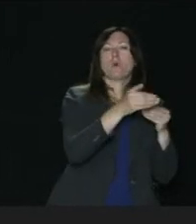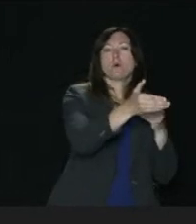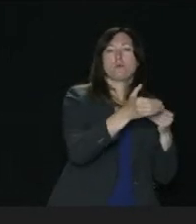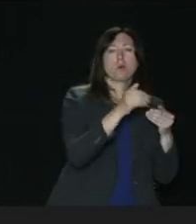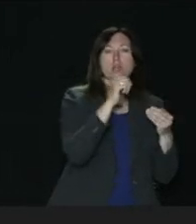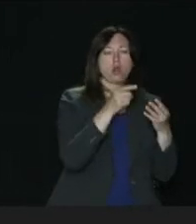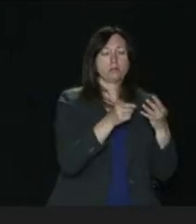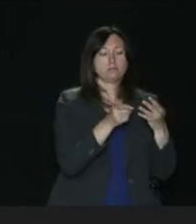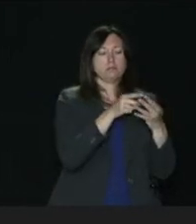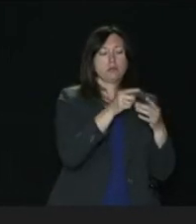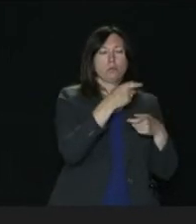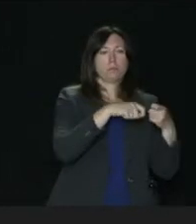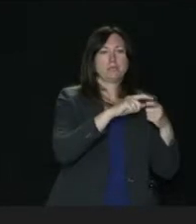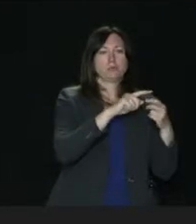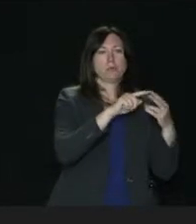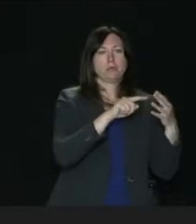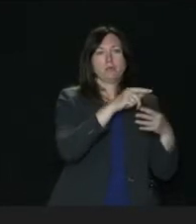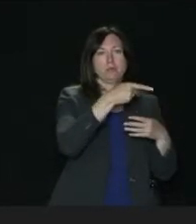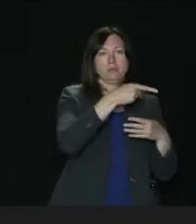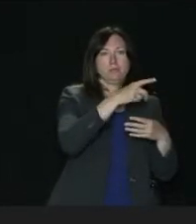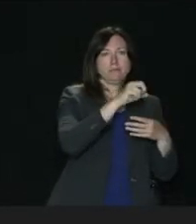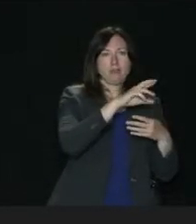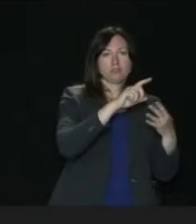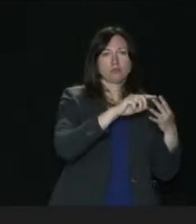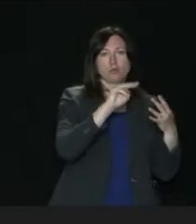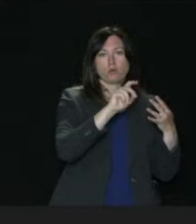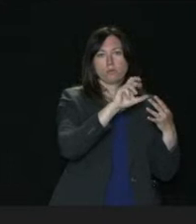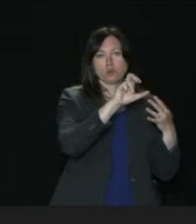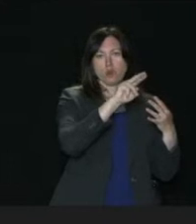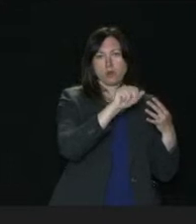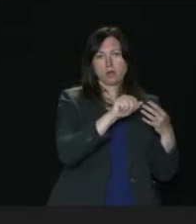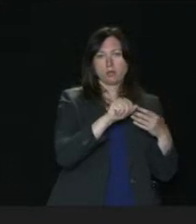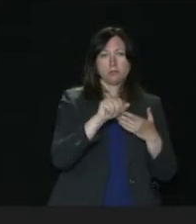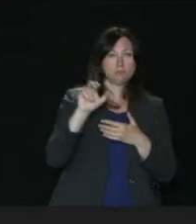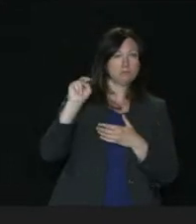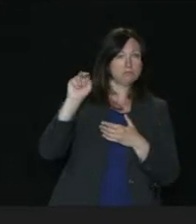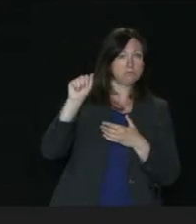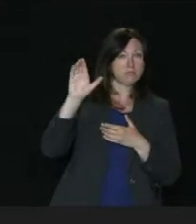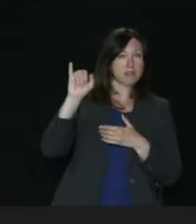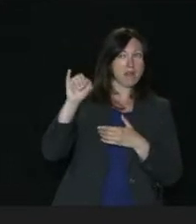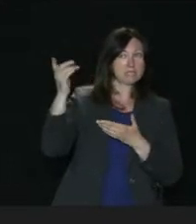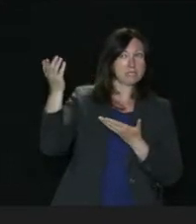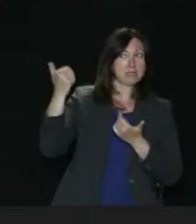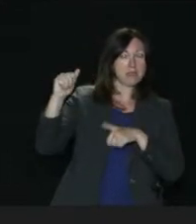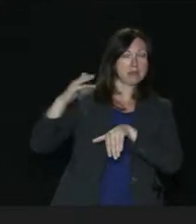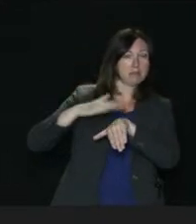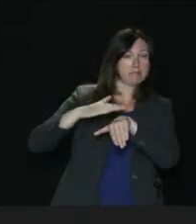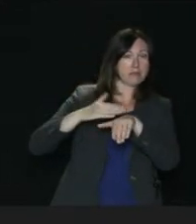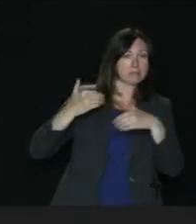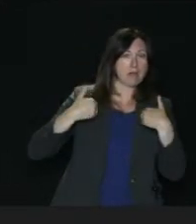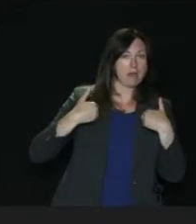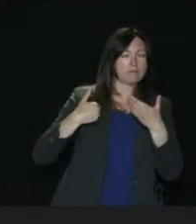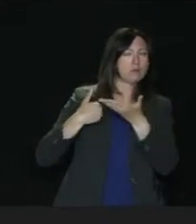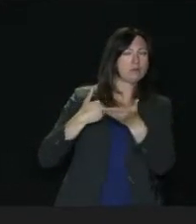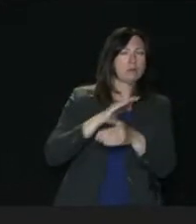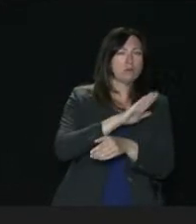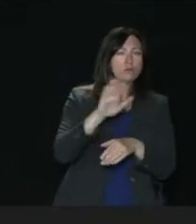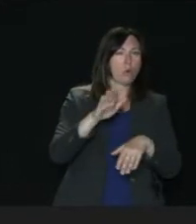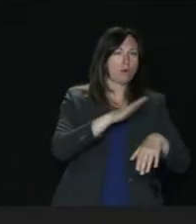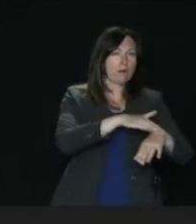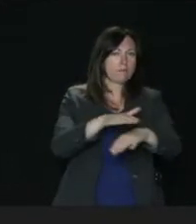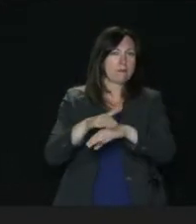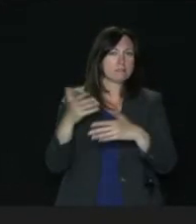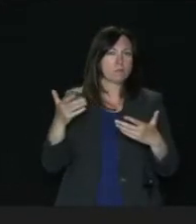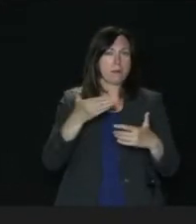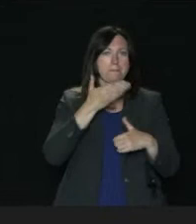mRNA. Just wondering if NACI has been asked to weigh in on this, and if you have any guidance for people as to what is actually best and